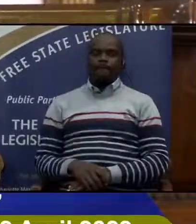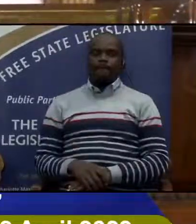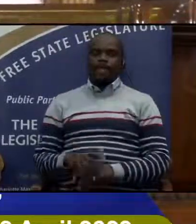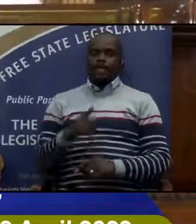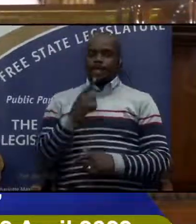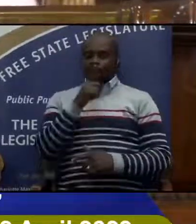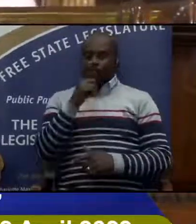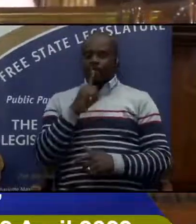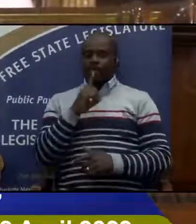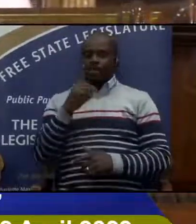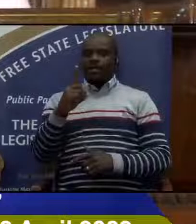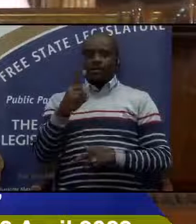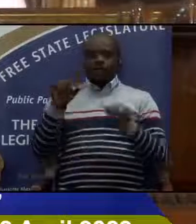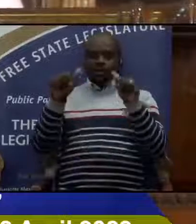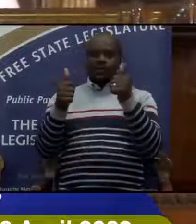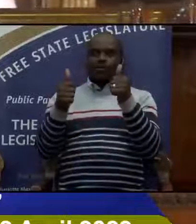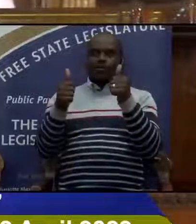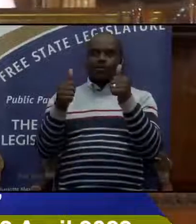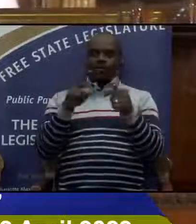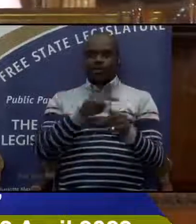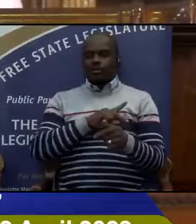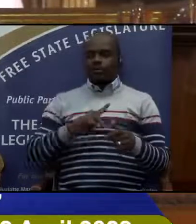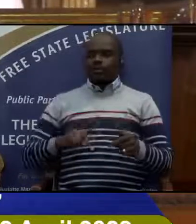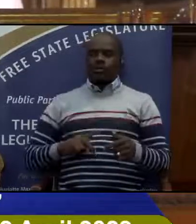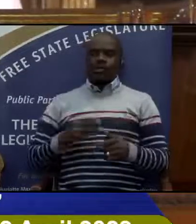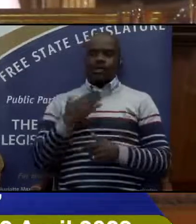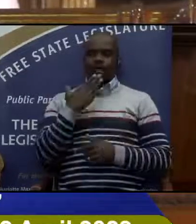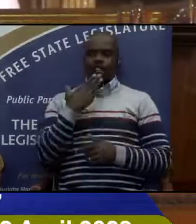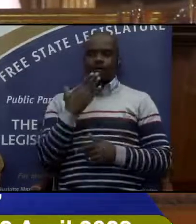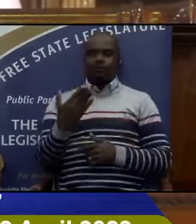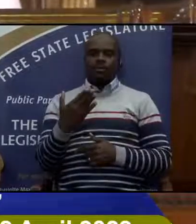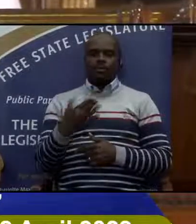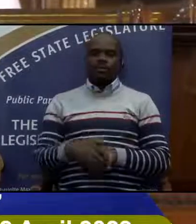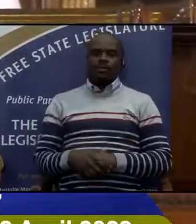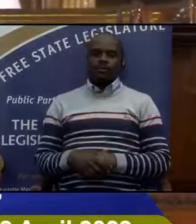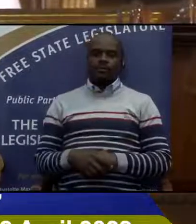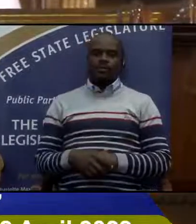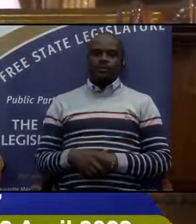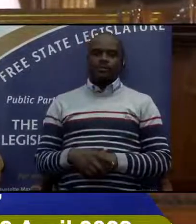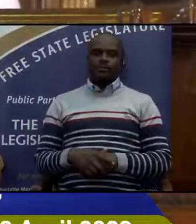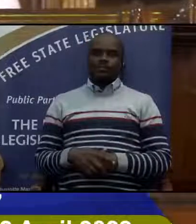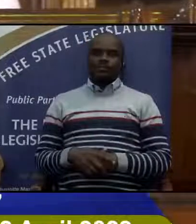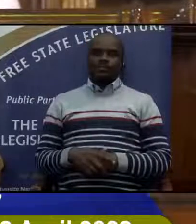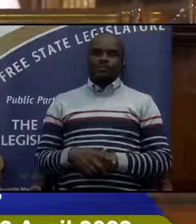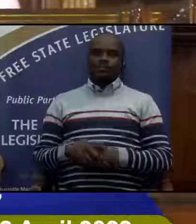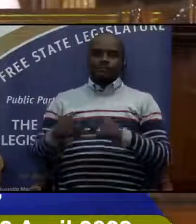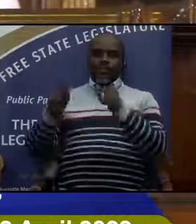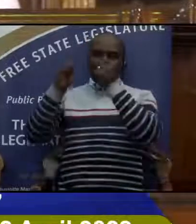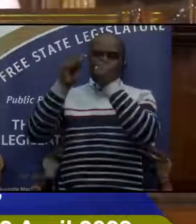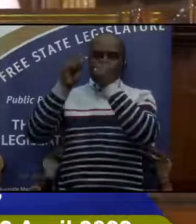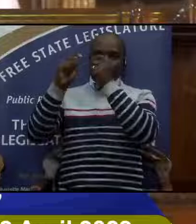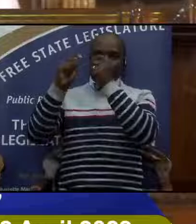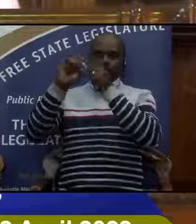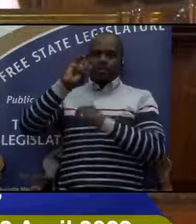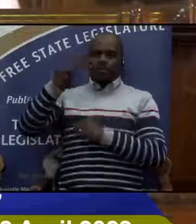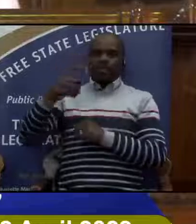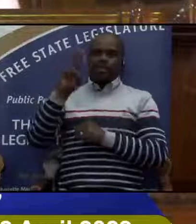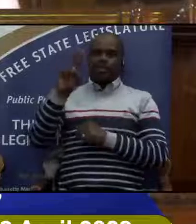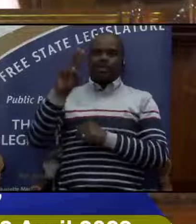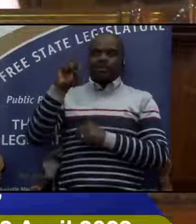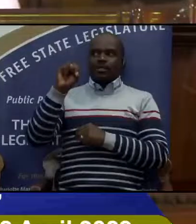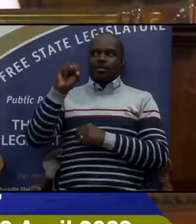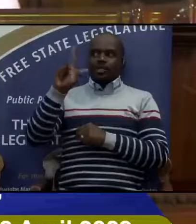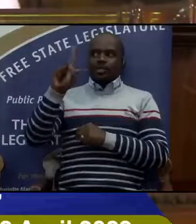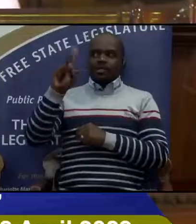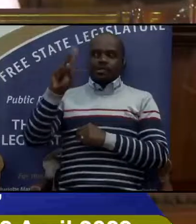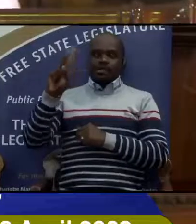Thank you very much, Honorable MEC. Honorable Jankelson, you may address the House. Members on the gallery,